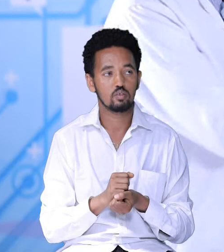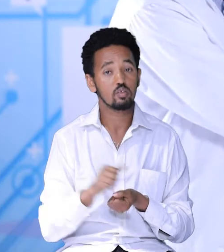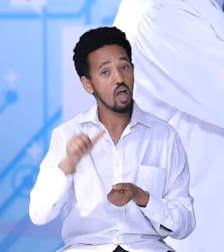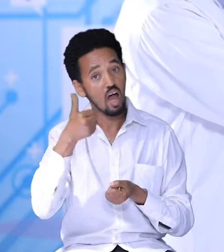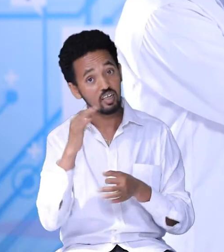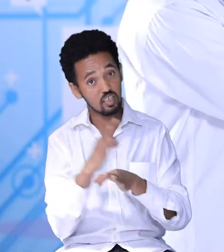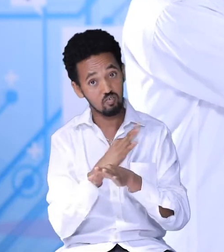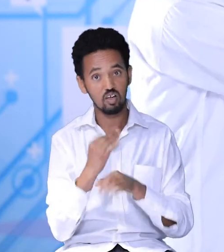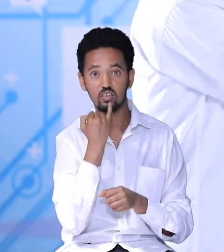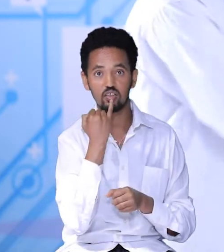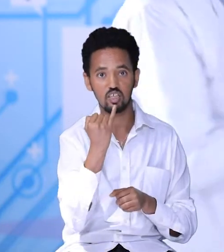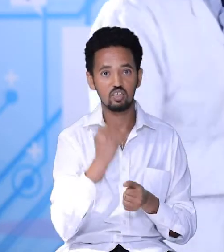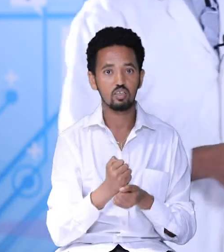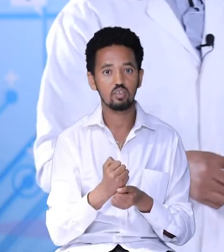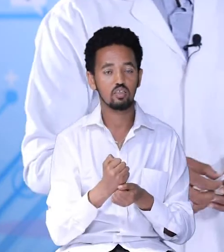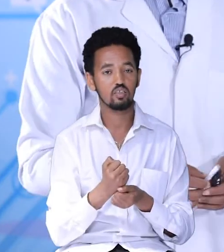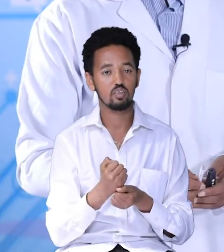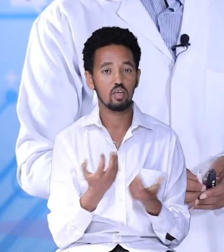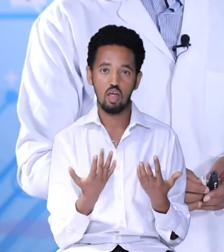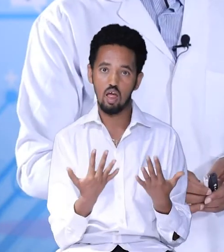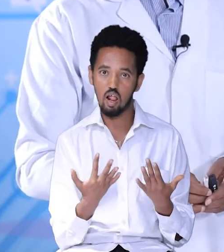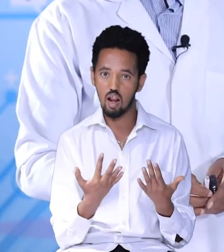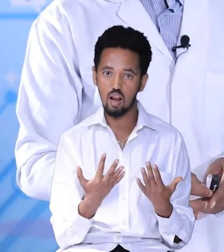Another factor is early marriage,